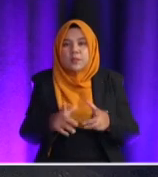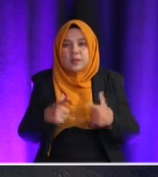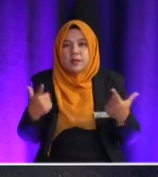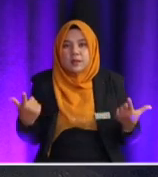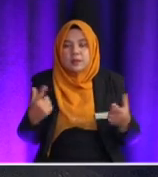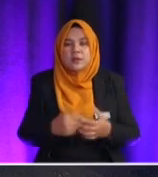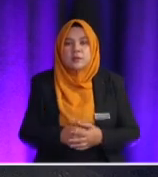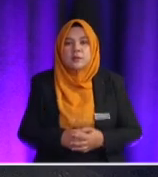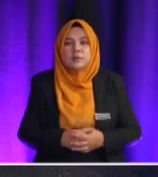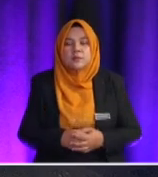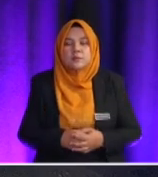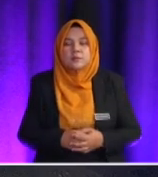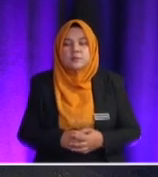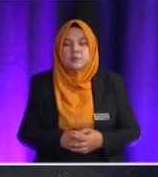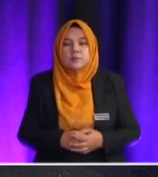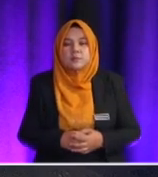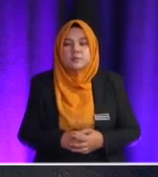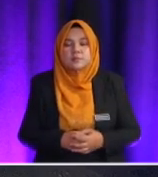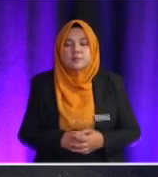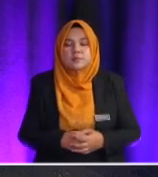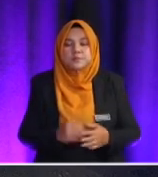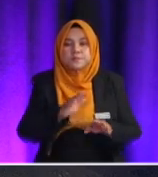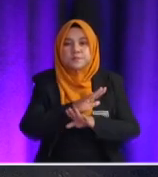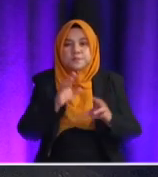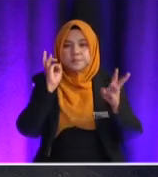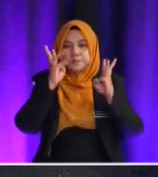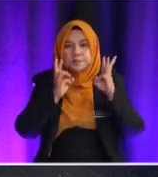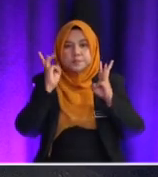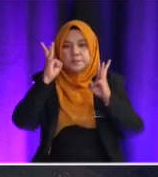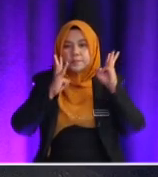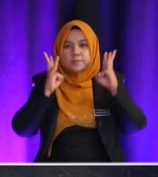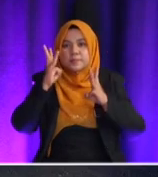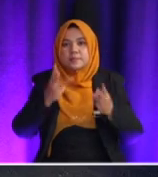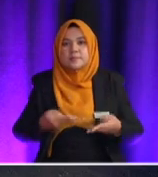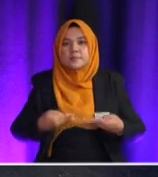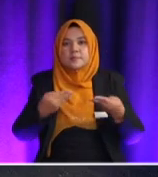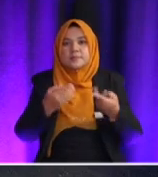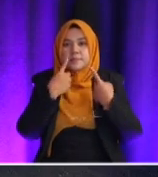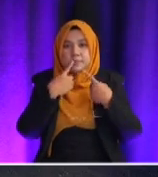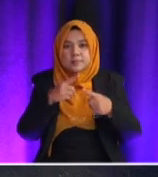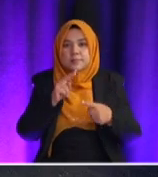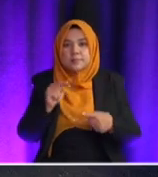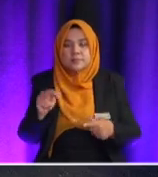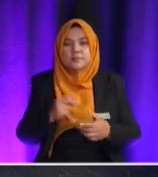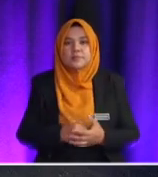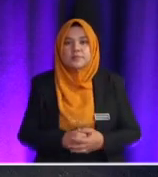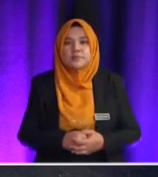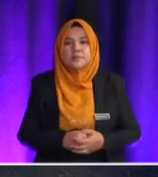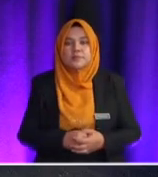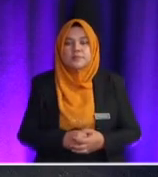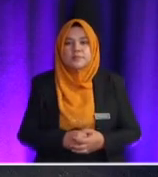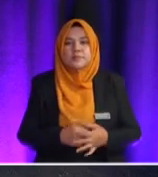your own justification on that. Okay. So don't worry. You feel bad about things that you like or dislike. Okay. Okay, so